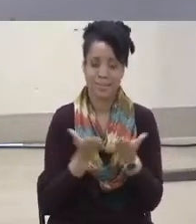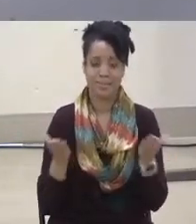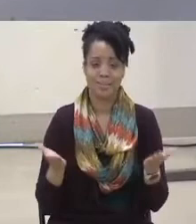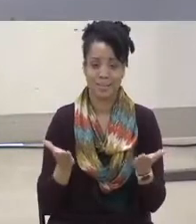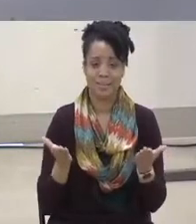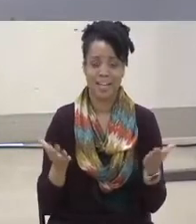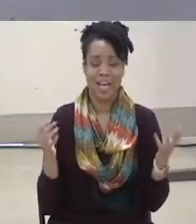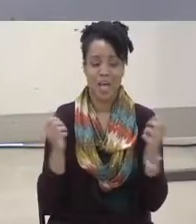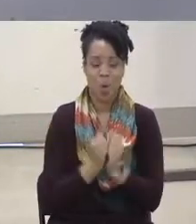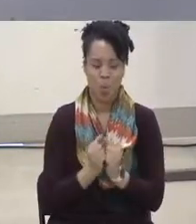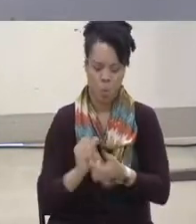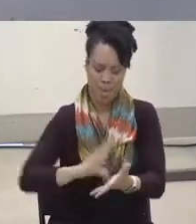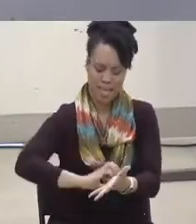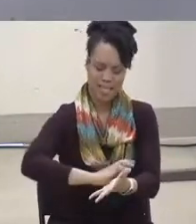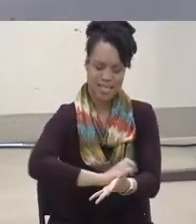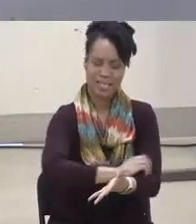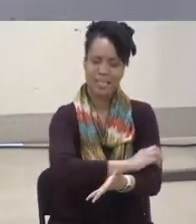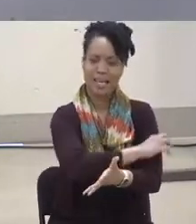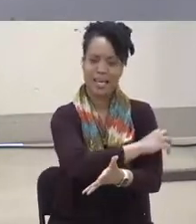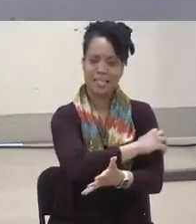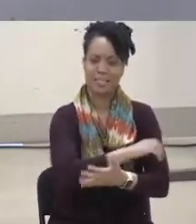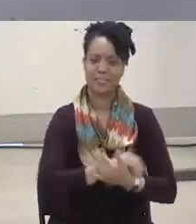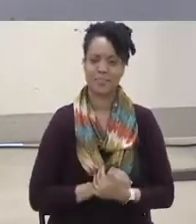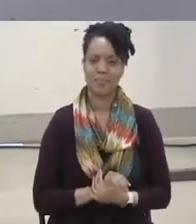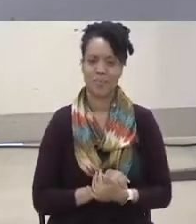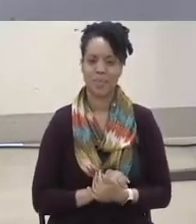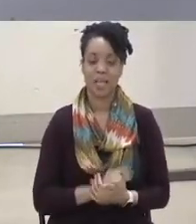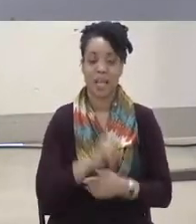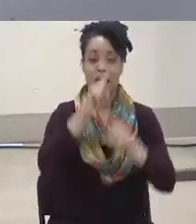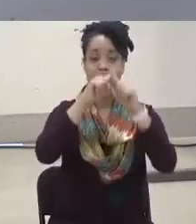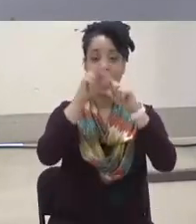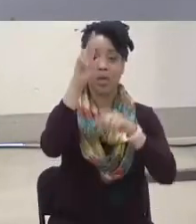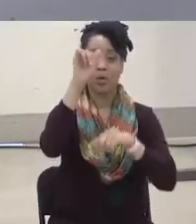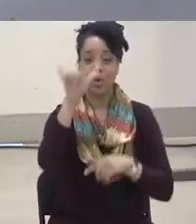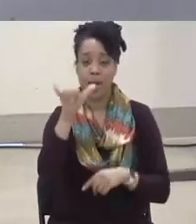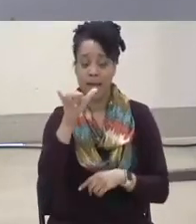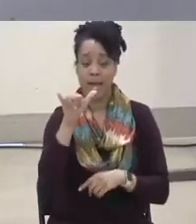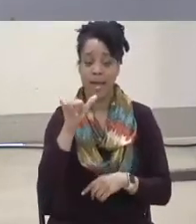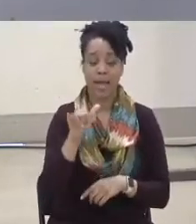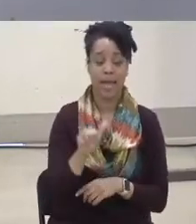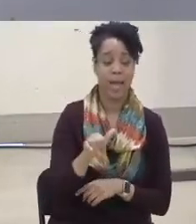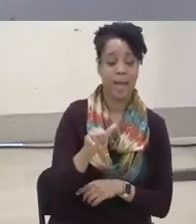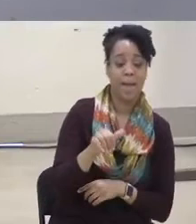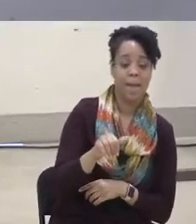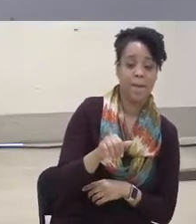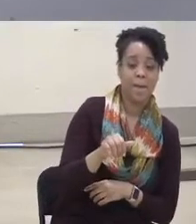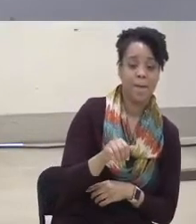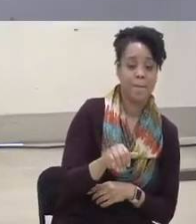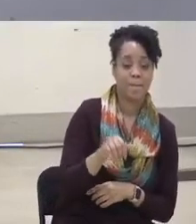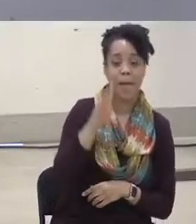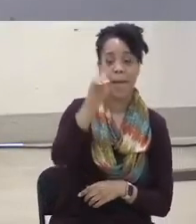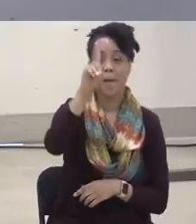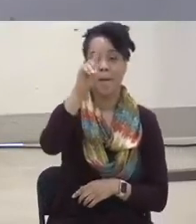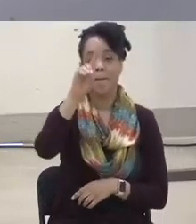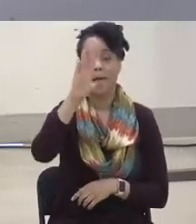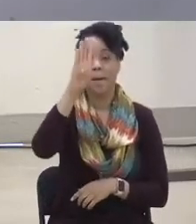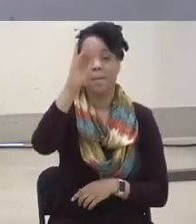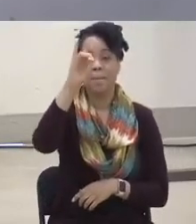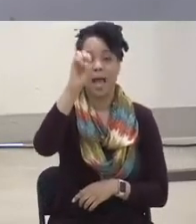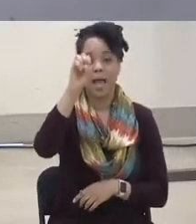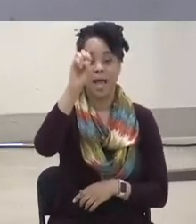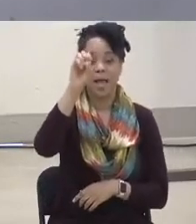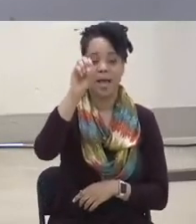aquí with cancer, con cáncer, X-ray, biopsy, MRI, all showed